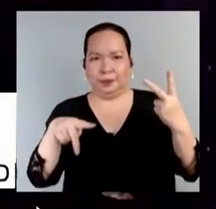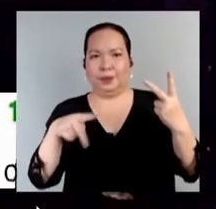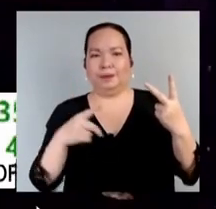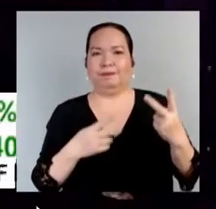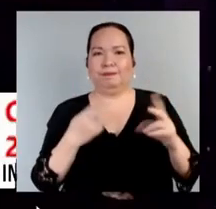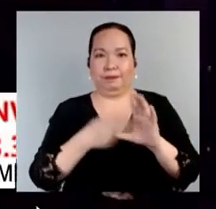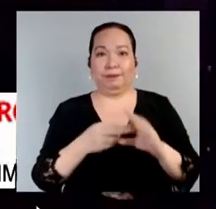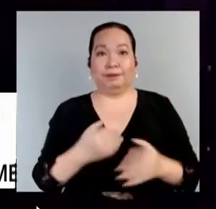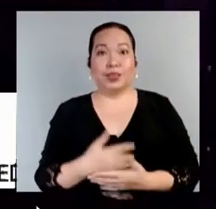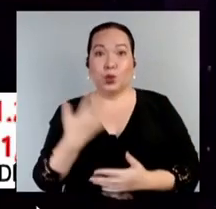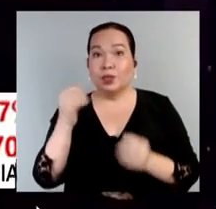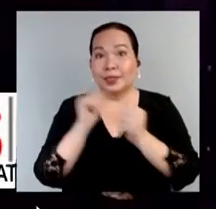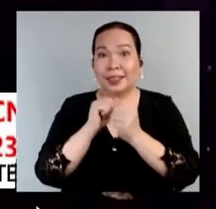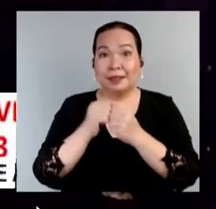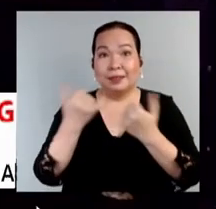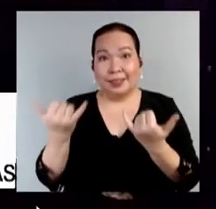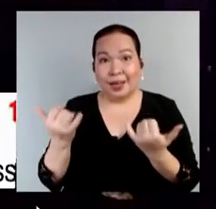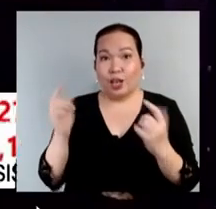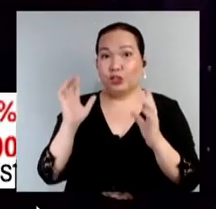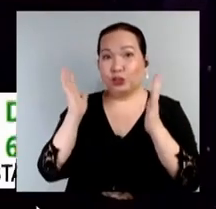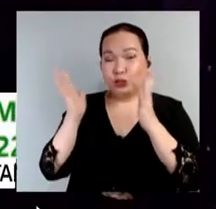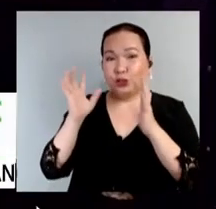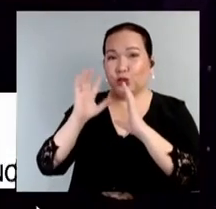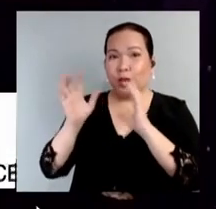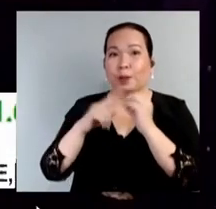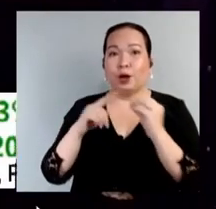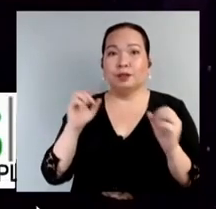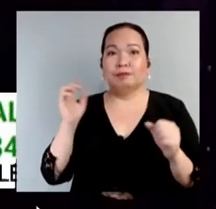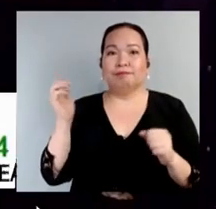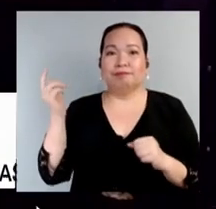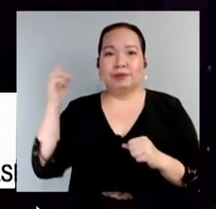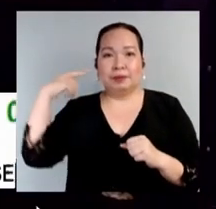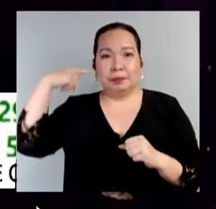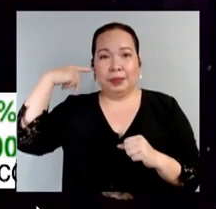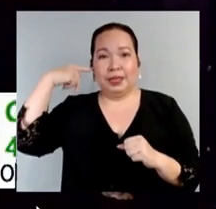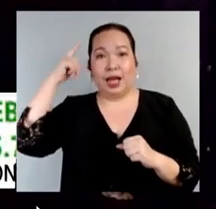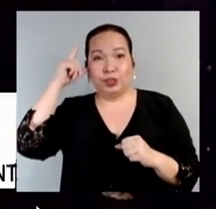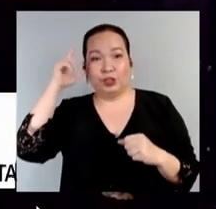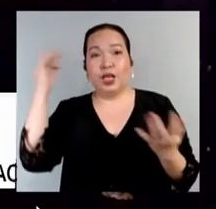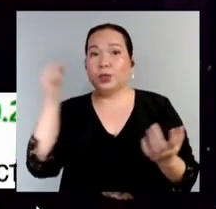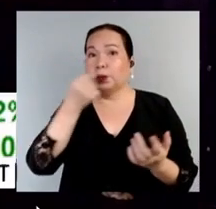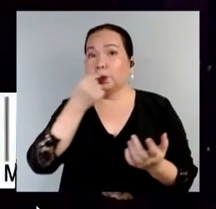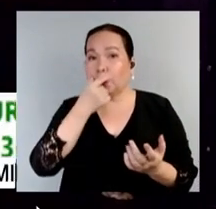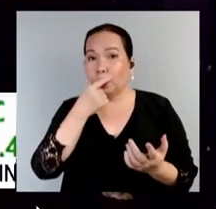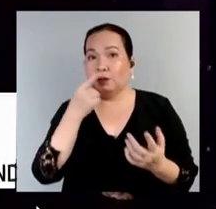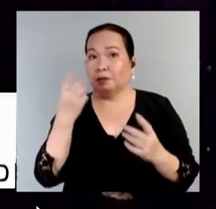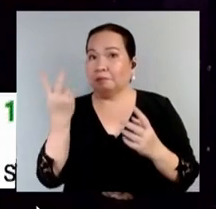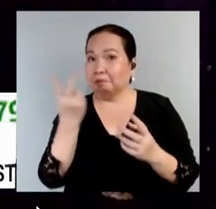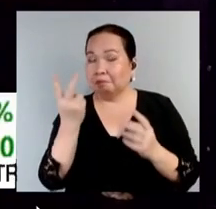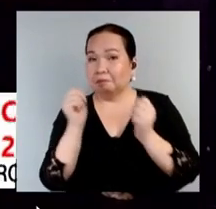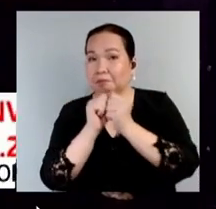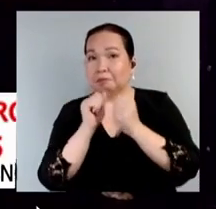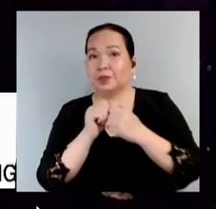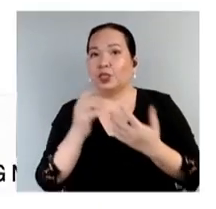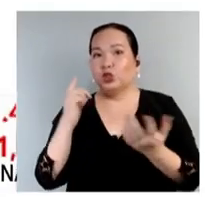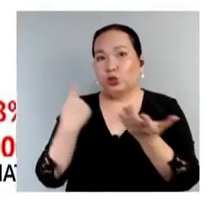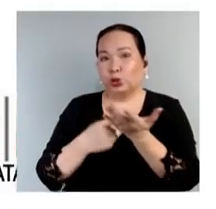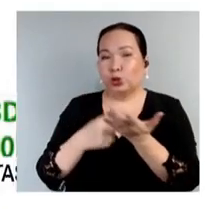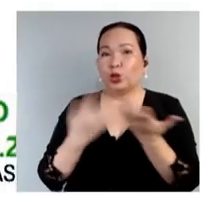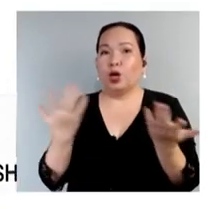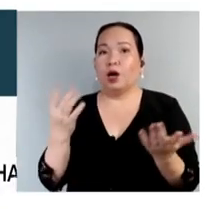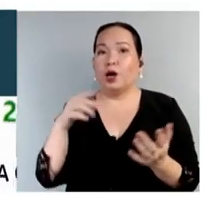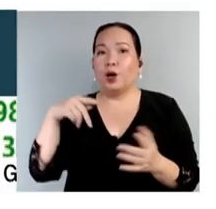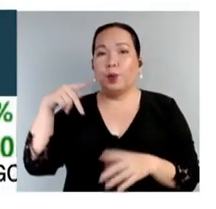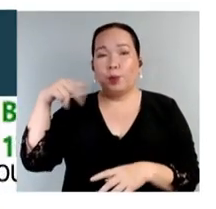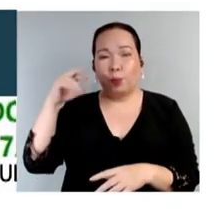And joining us now to weigh in on the Lacson-Sotto tandem is Professor Edmund Tayao of the Ateneo School of Government. Professor Tayao is also